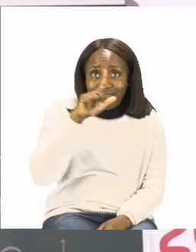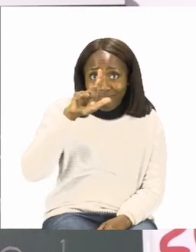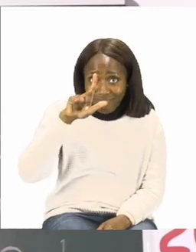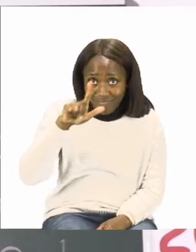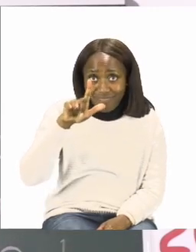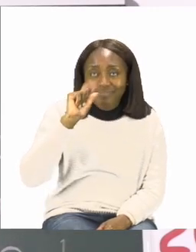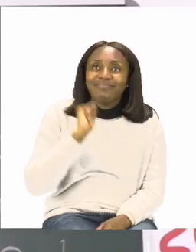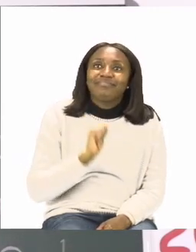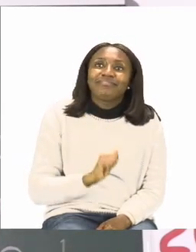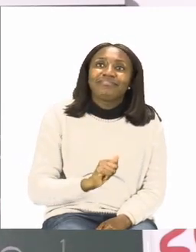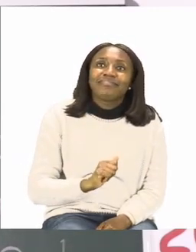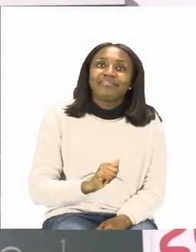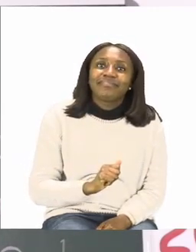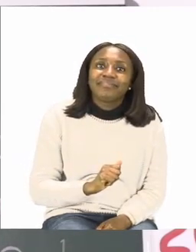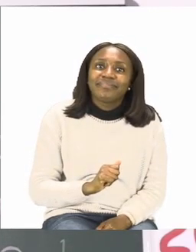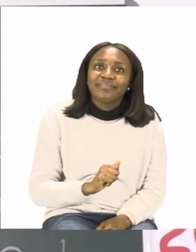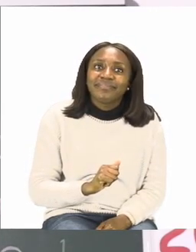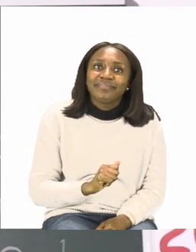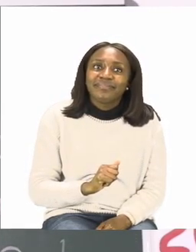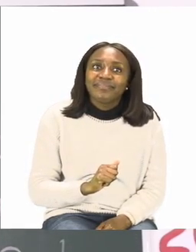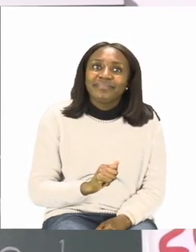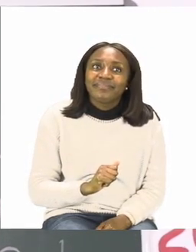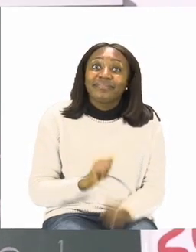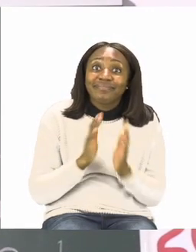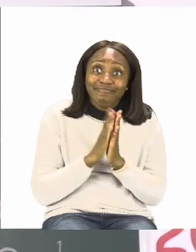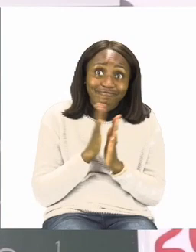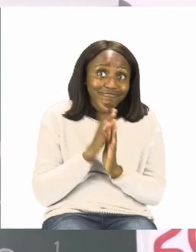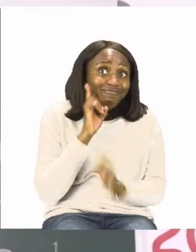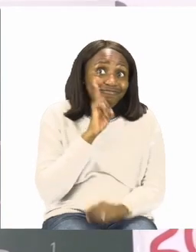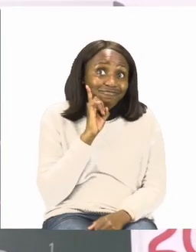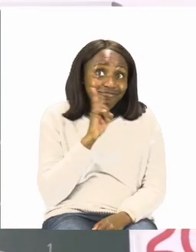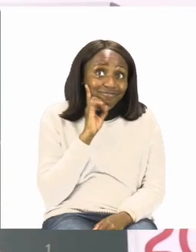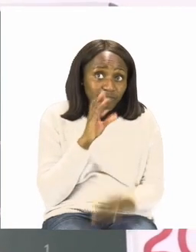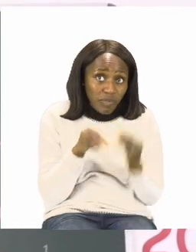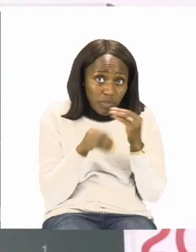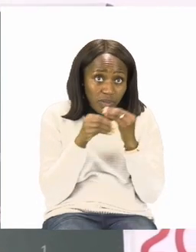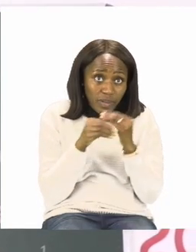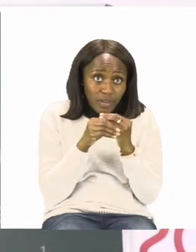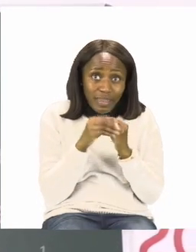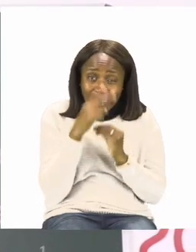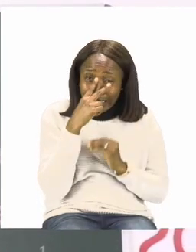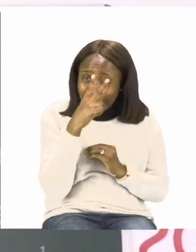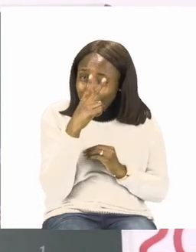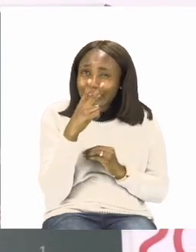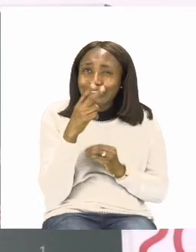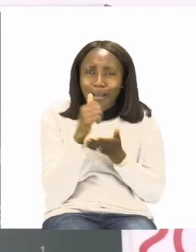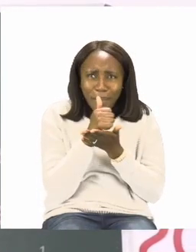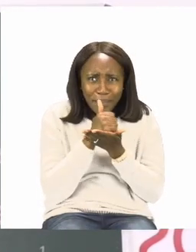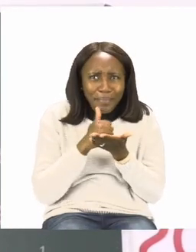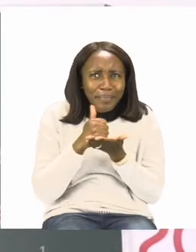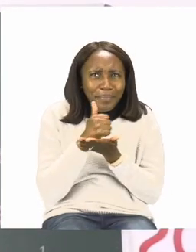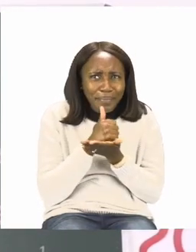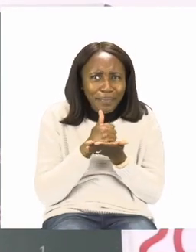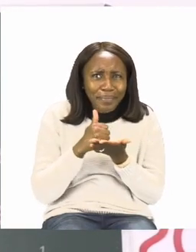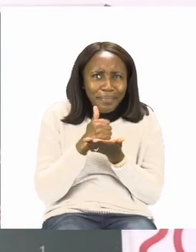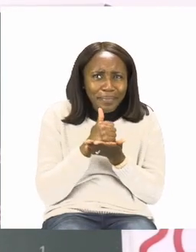well. So be careful, boys and girls, when you're adding. Make sure you look carefully at the